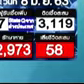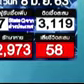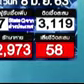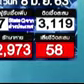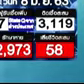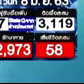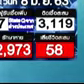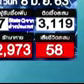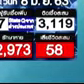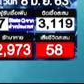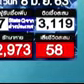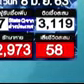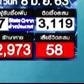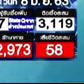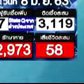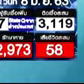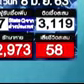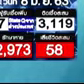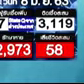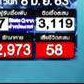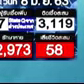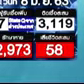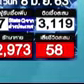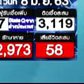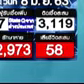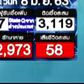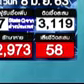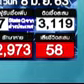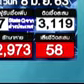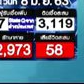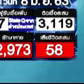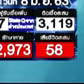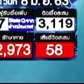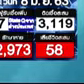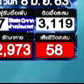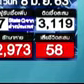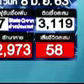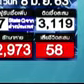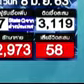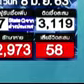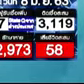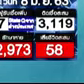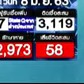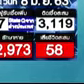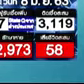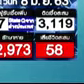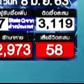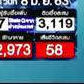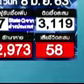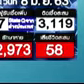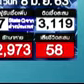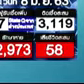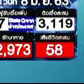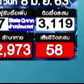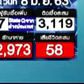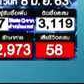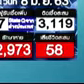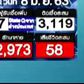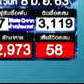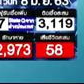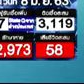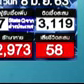the urgency and economic importance. The procedure is to contact the Thai embassy or Thai consulate in the country of departure for those